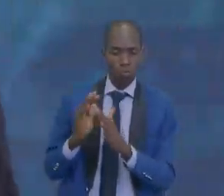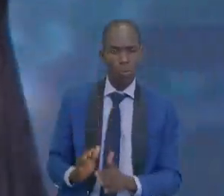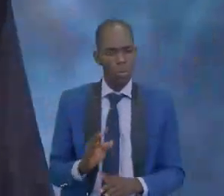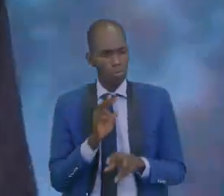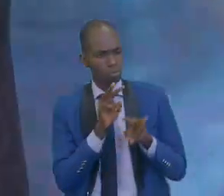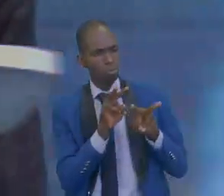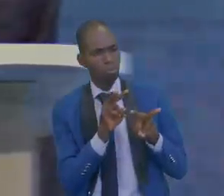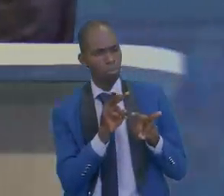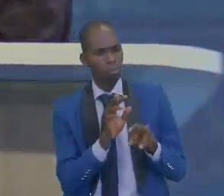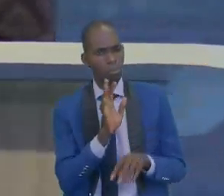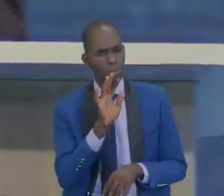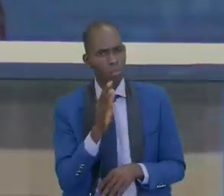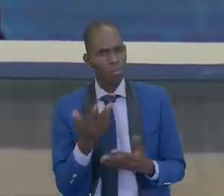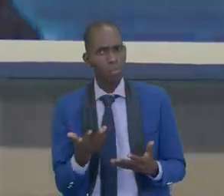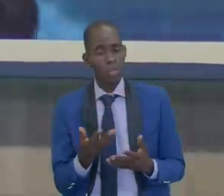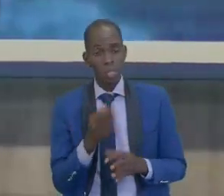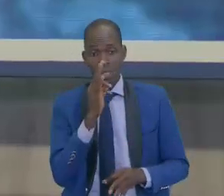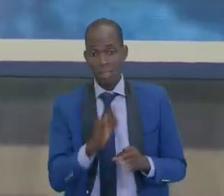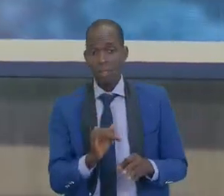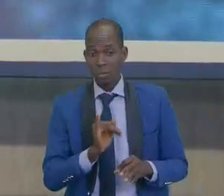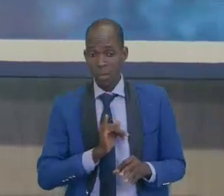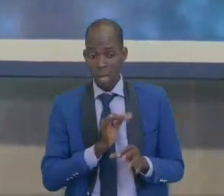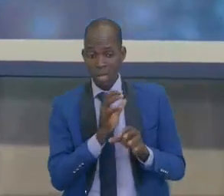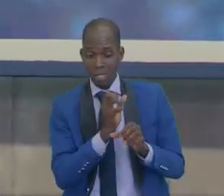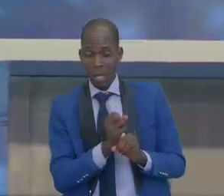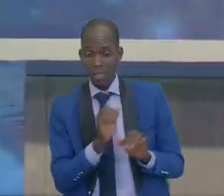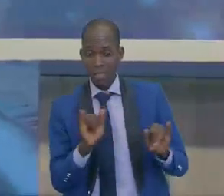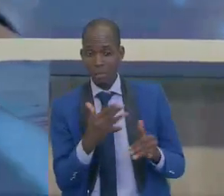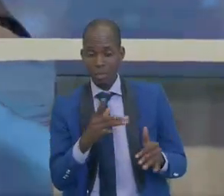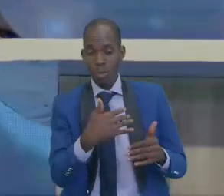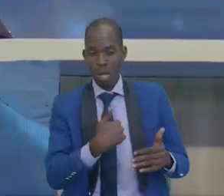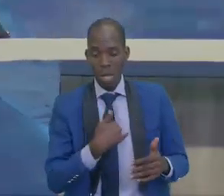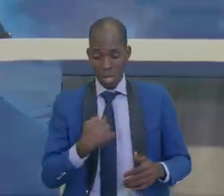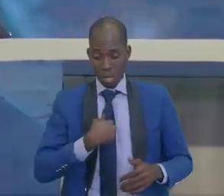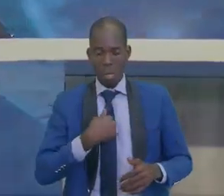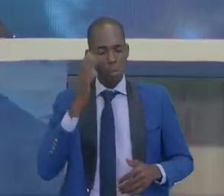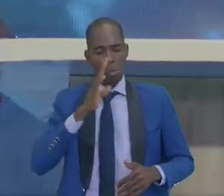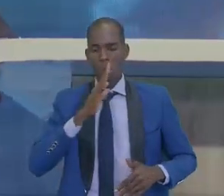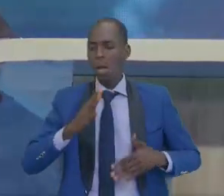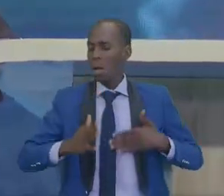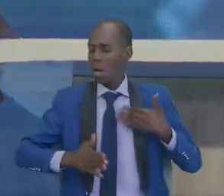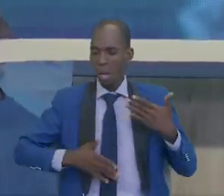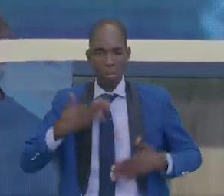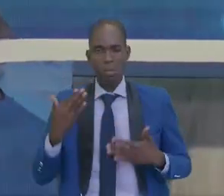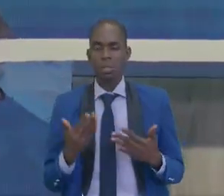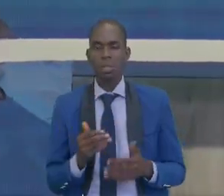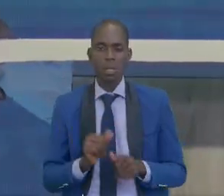If I have what you have, I will be joyful and glad and happy.